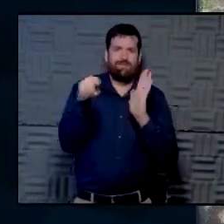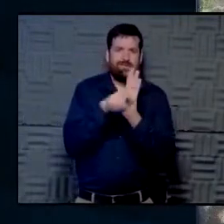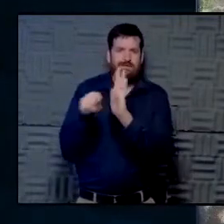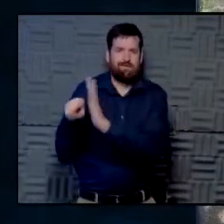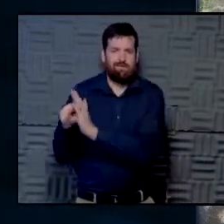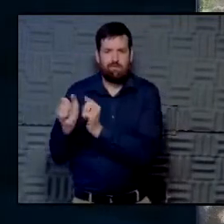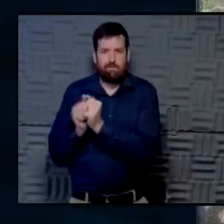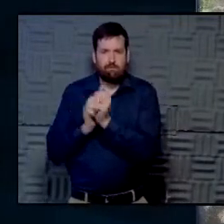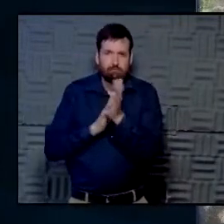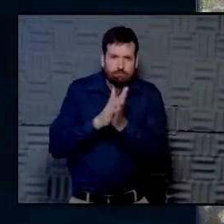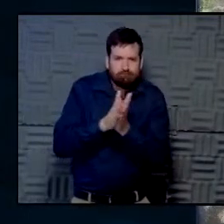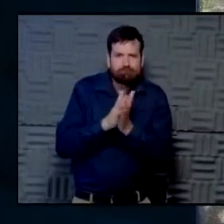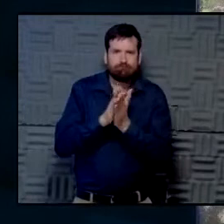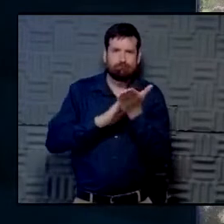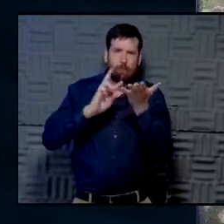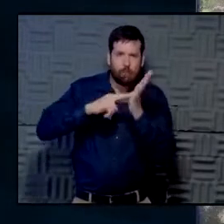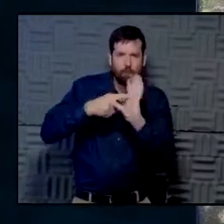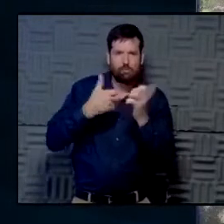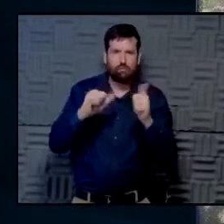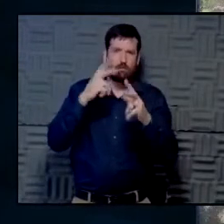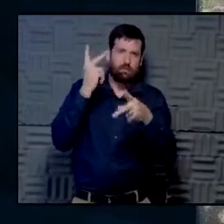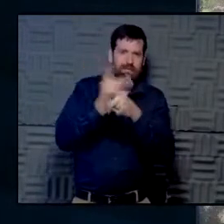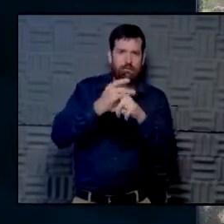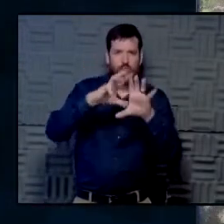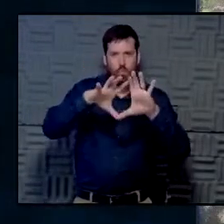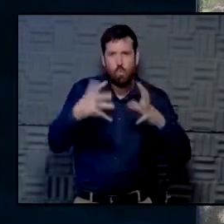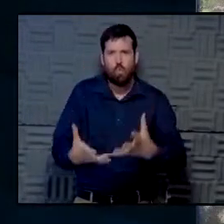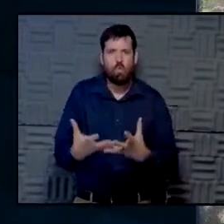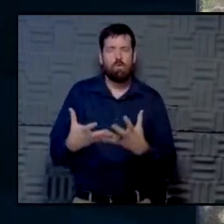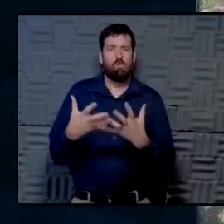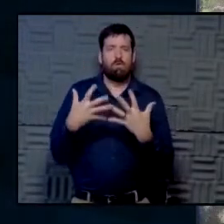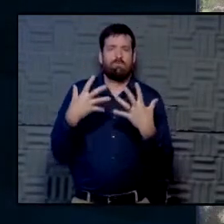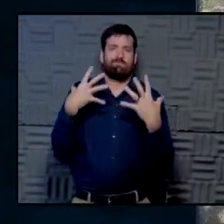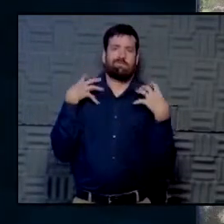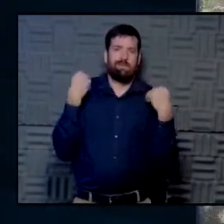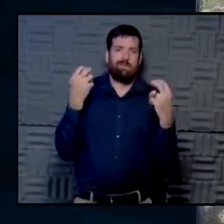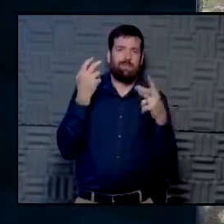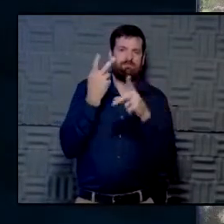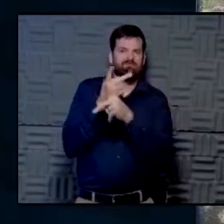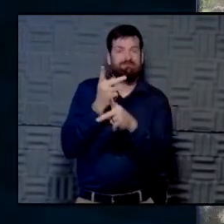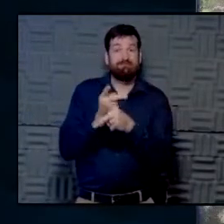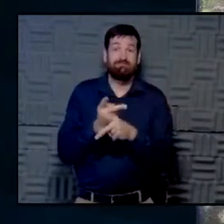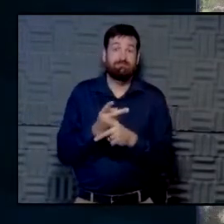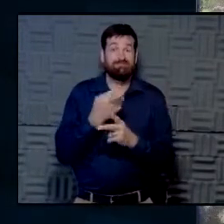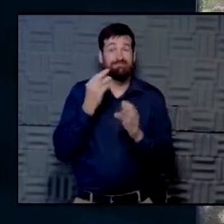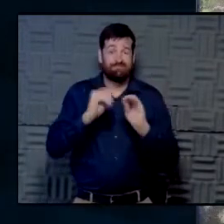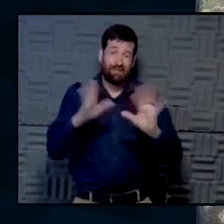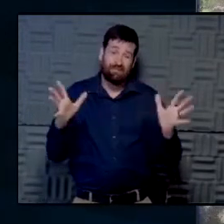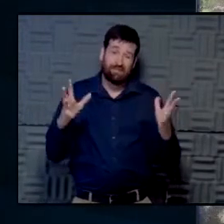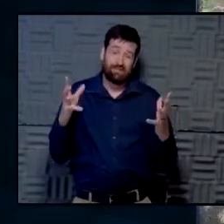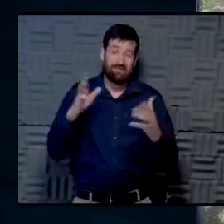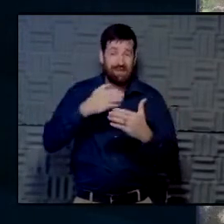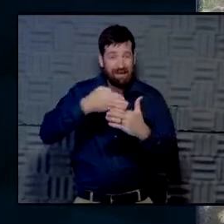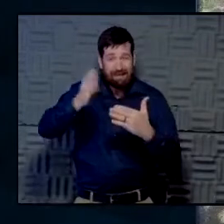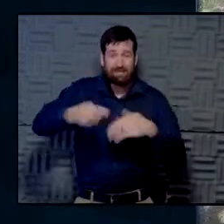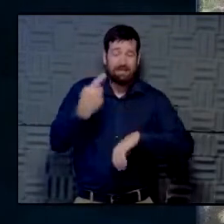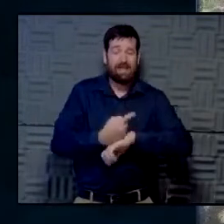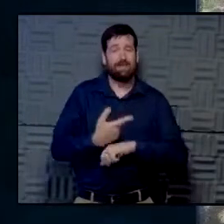and purpose and work to maintain the health and well-being of the planet. No wonder we're exhausted by the end of the day."